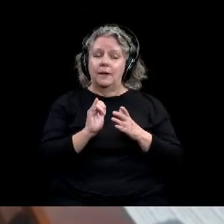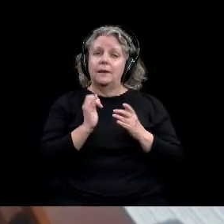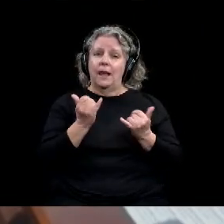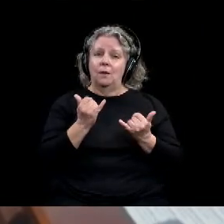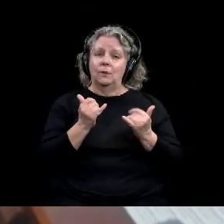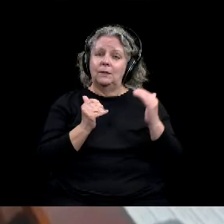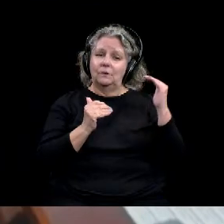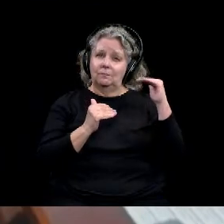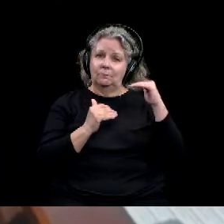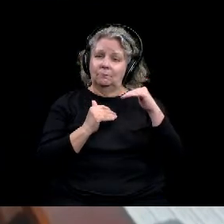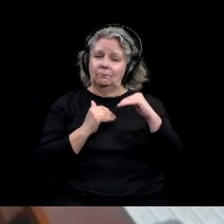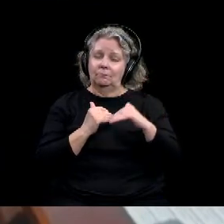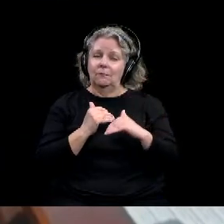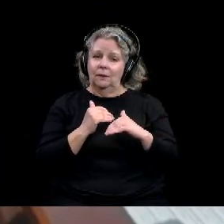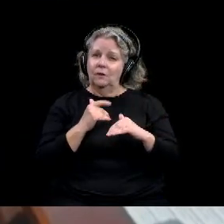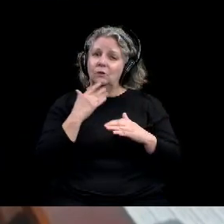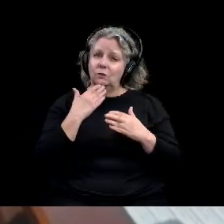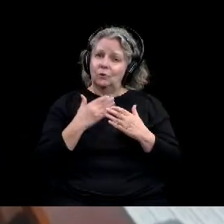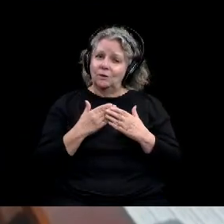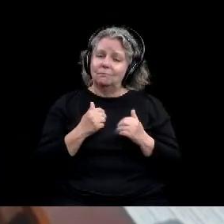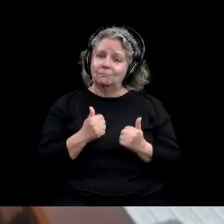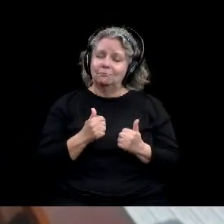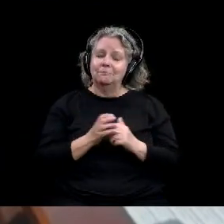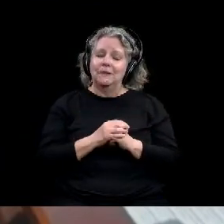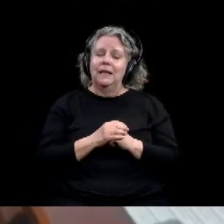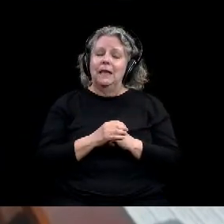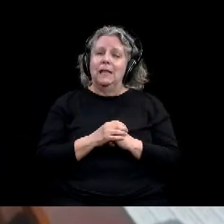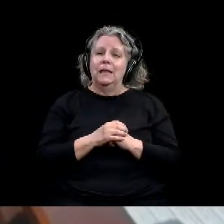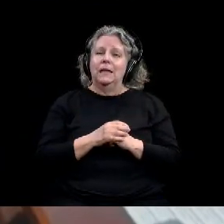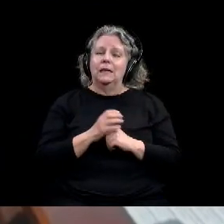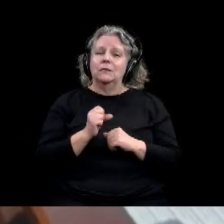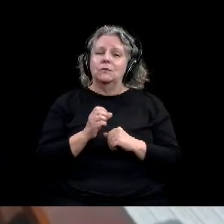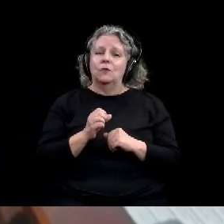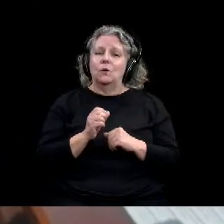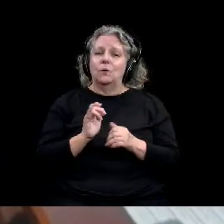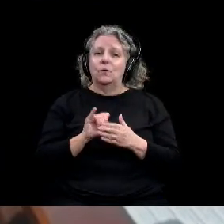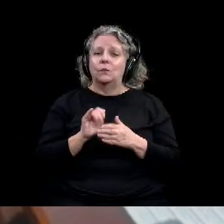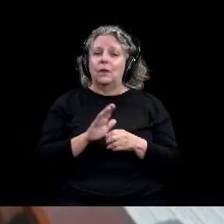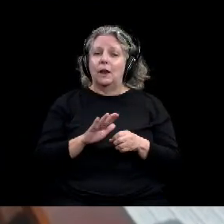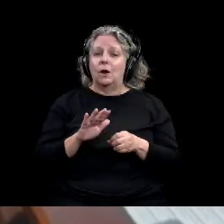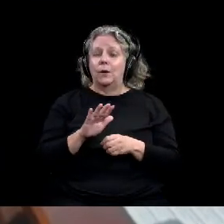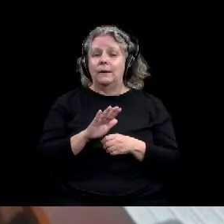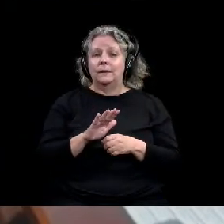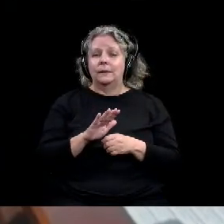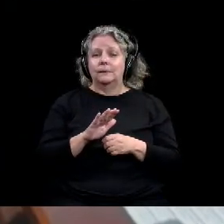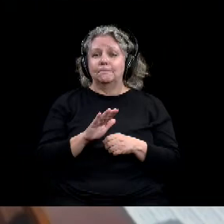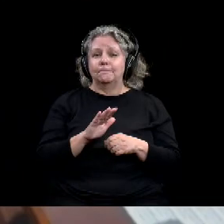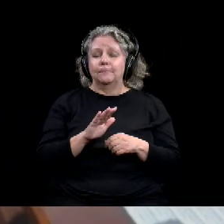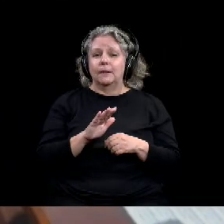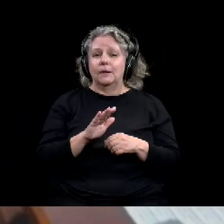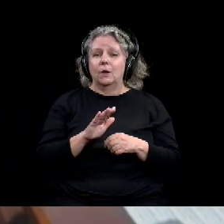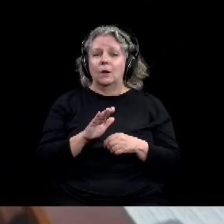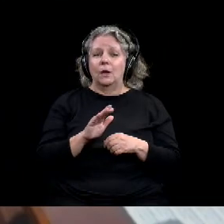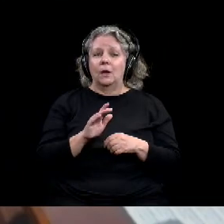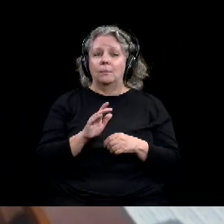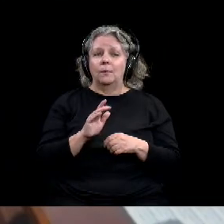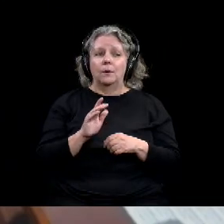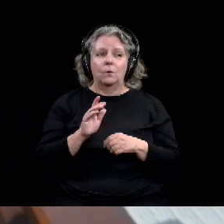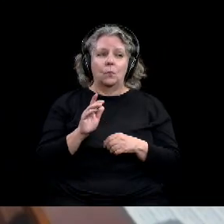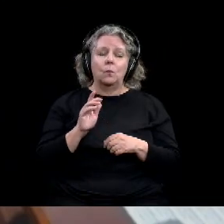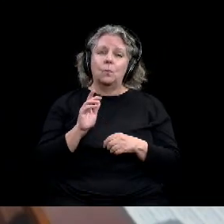to that we have stretched into our post-operative recovery room, which has essentially been an ICU for the past month,